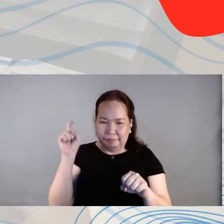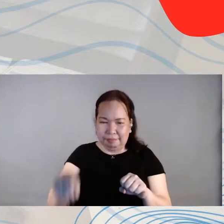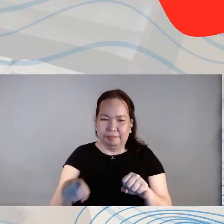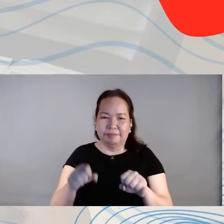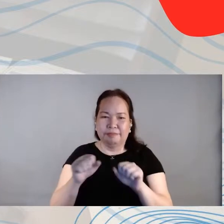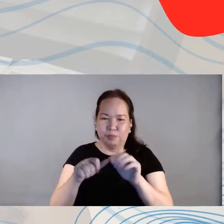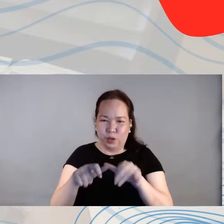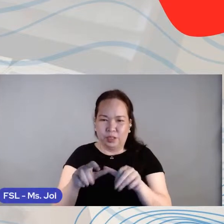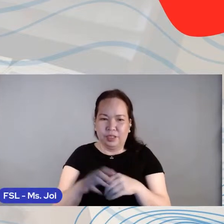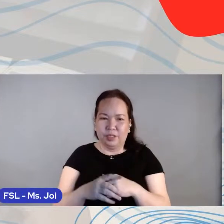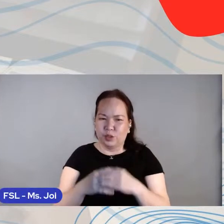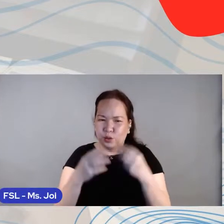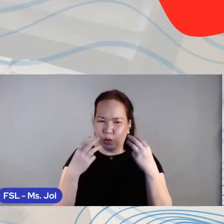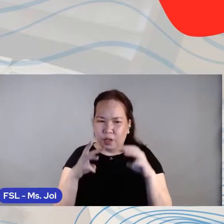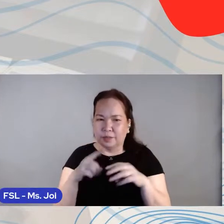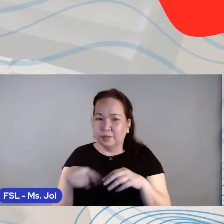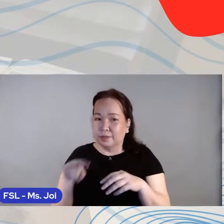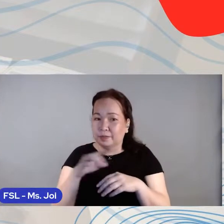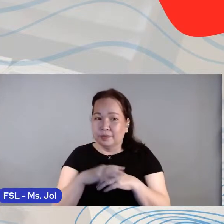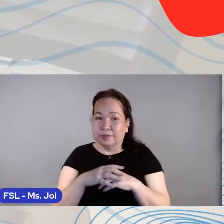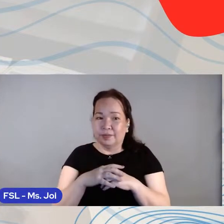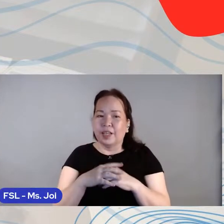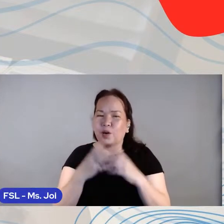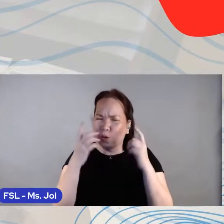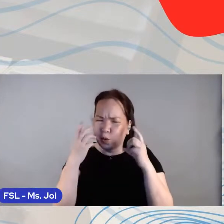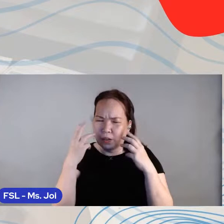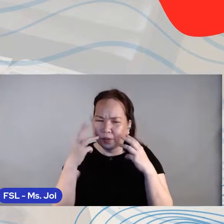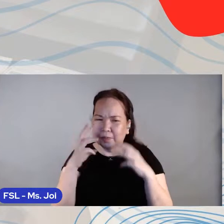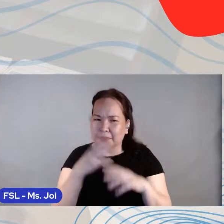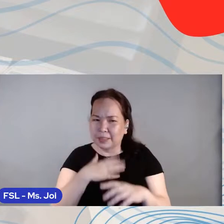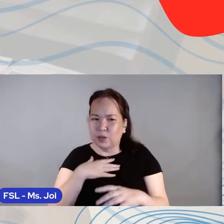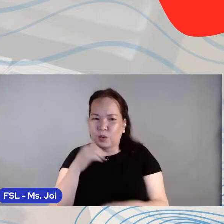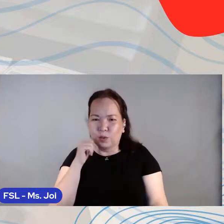Please watch out for our episodes.